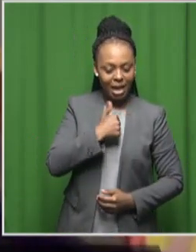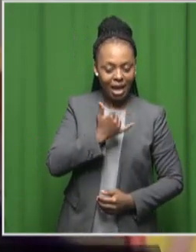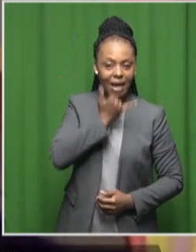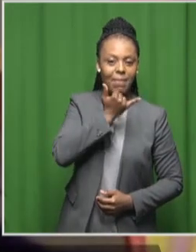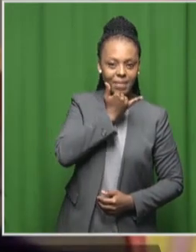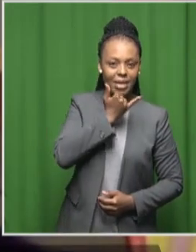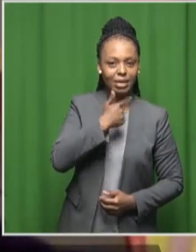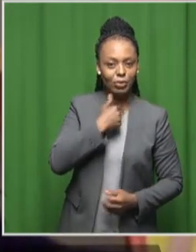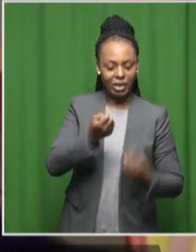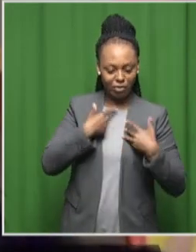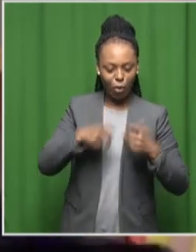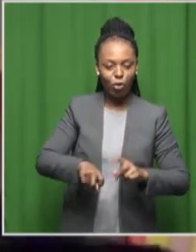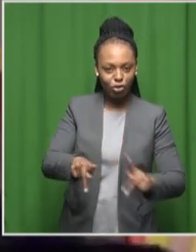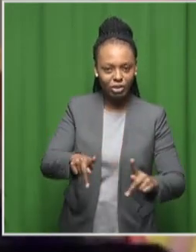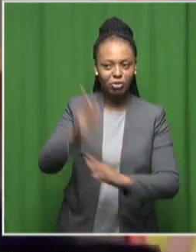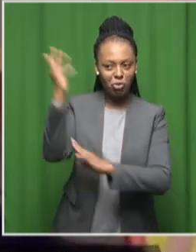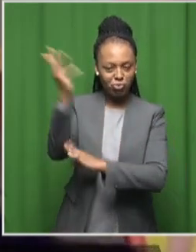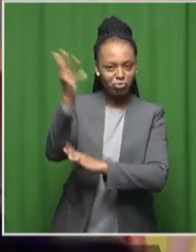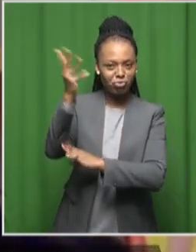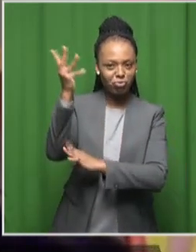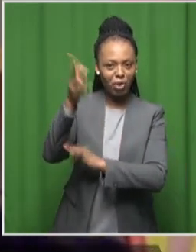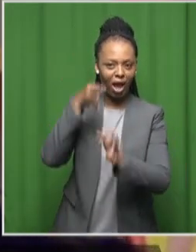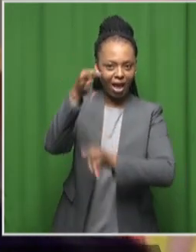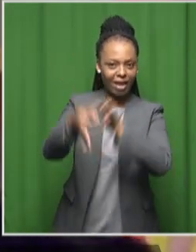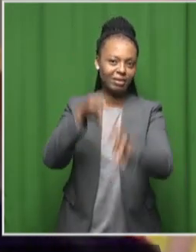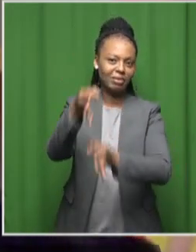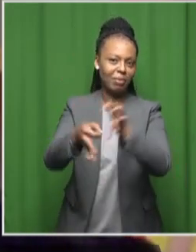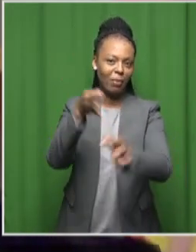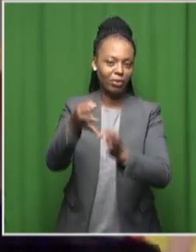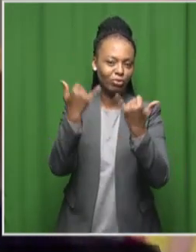to speak about it here today.